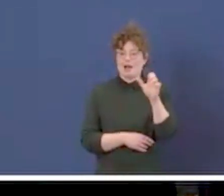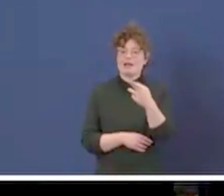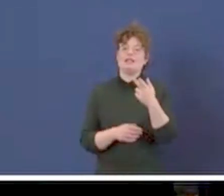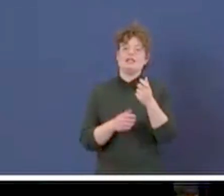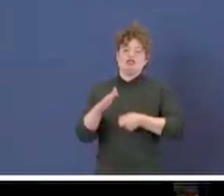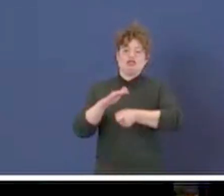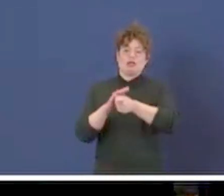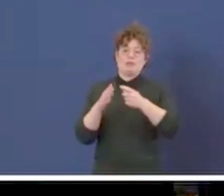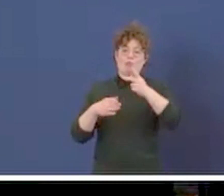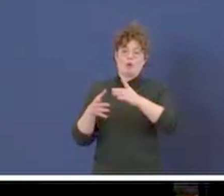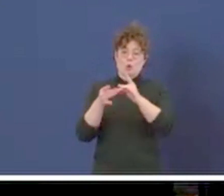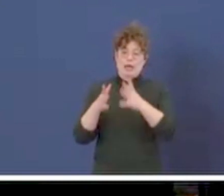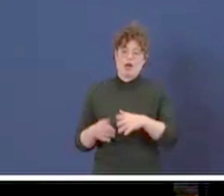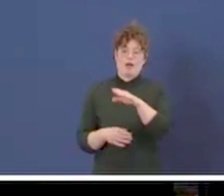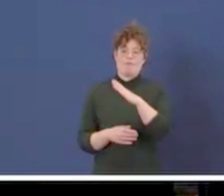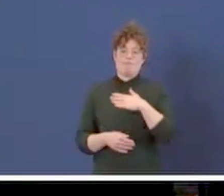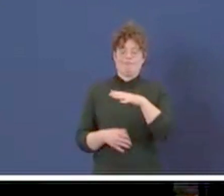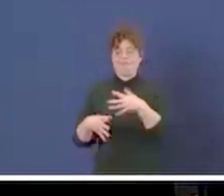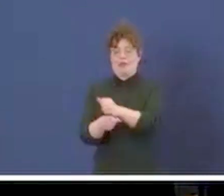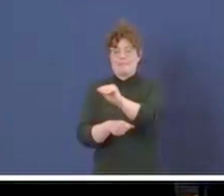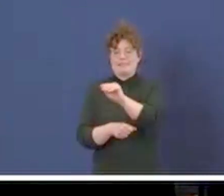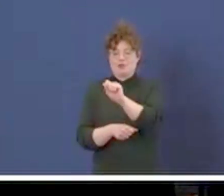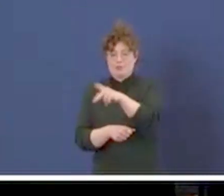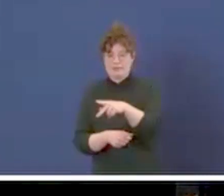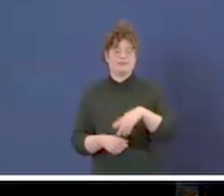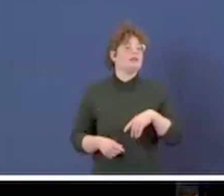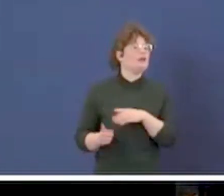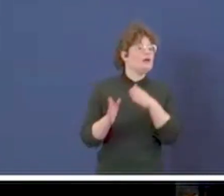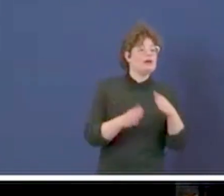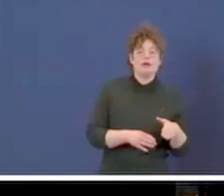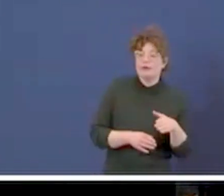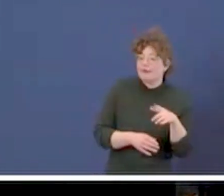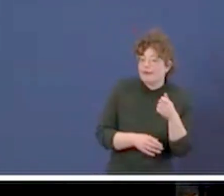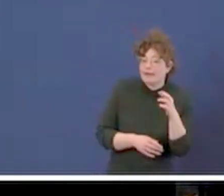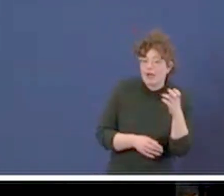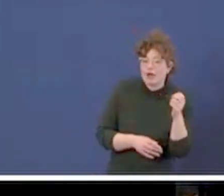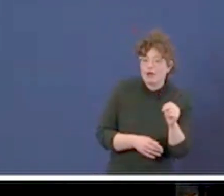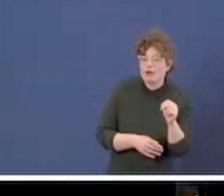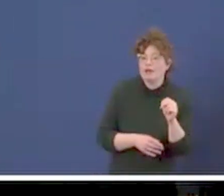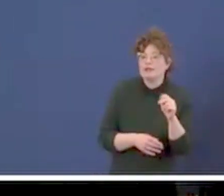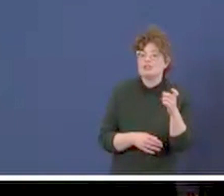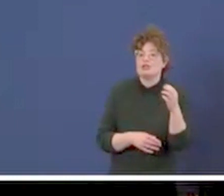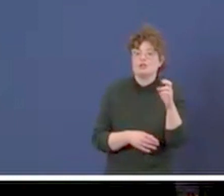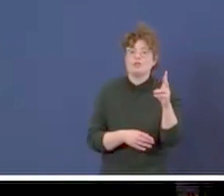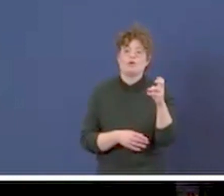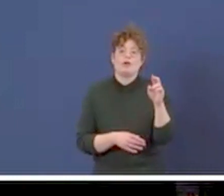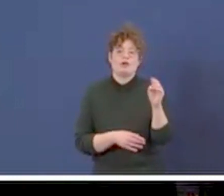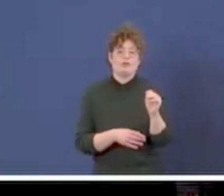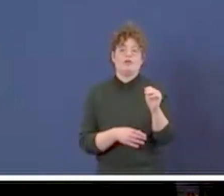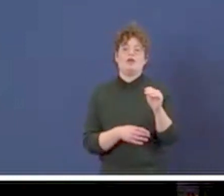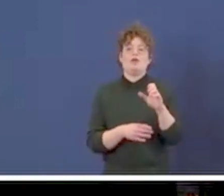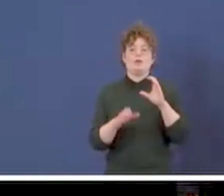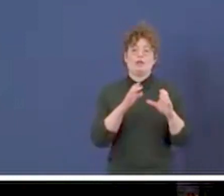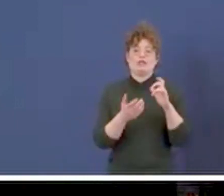coordinator at My Sister's Place. Hi, I'm Dr. Deardorff, and I'm an associate lecturer in the School of Communication Studies at Ohio